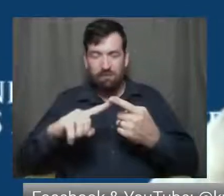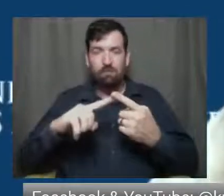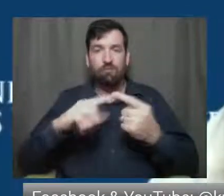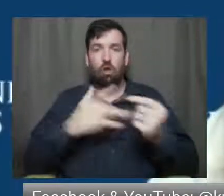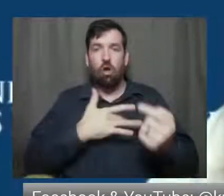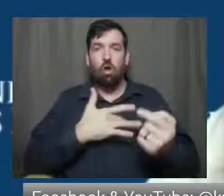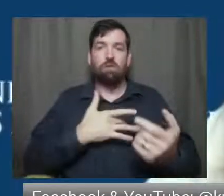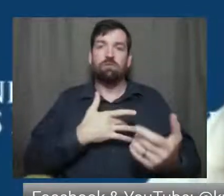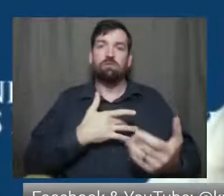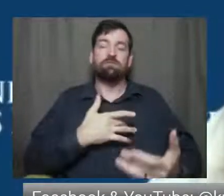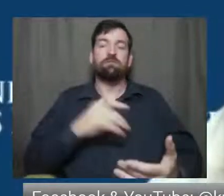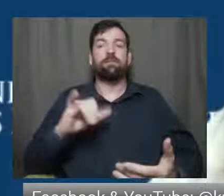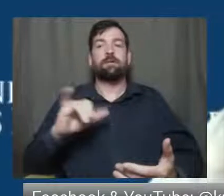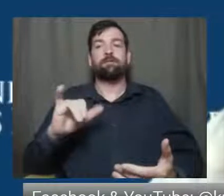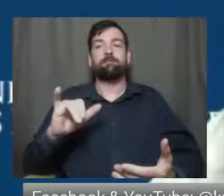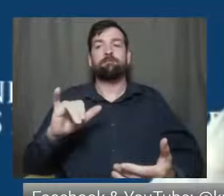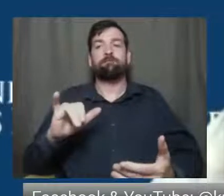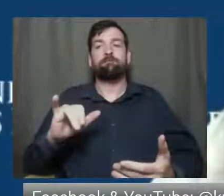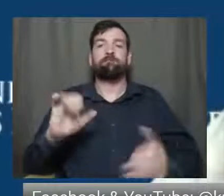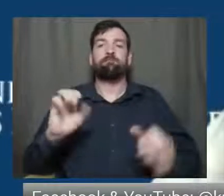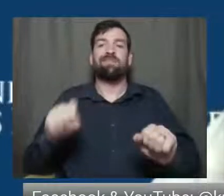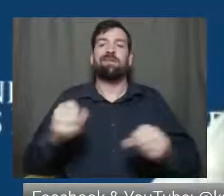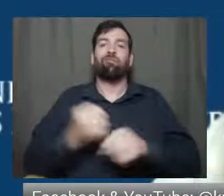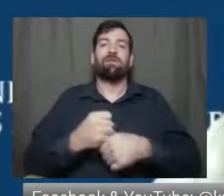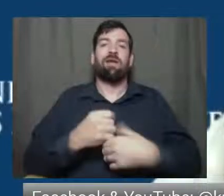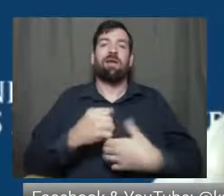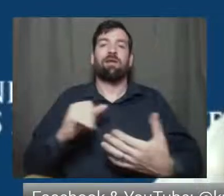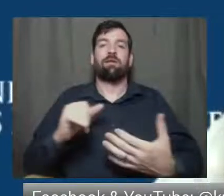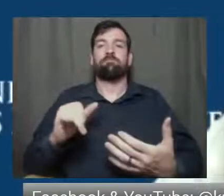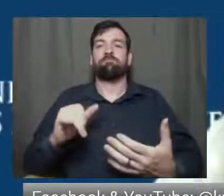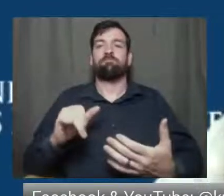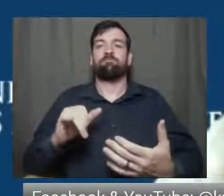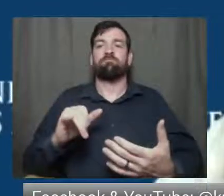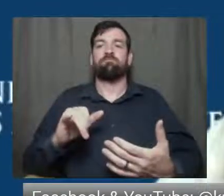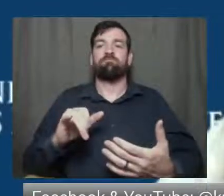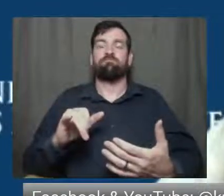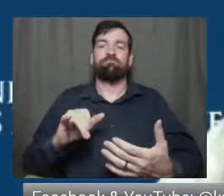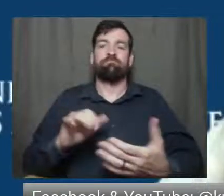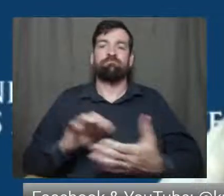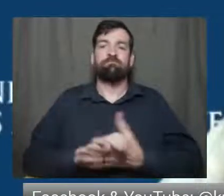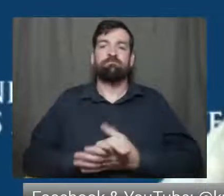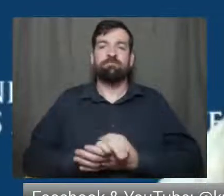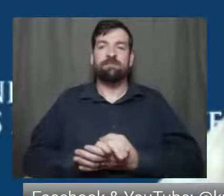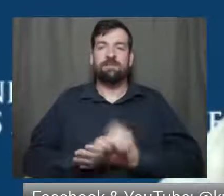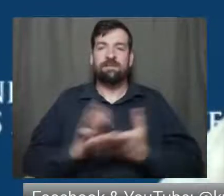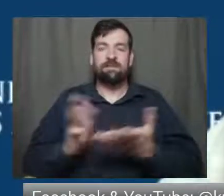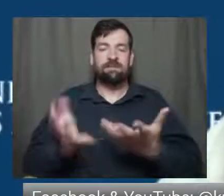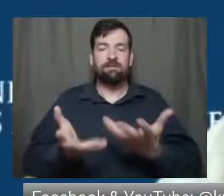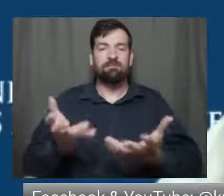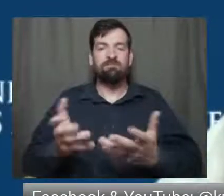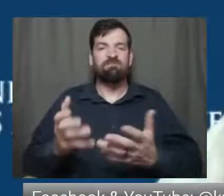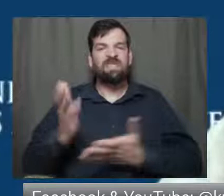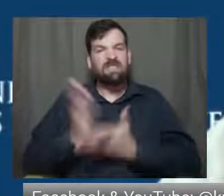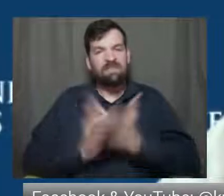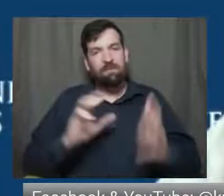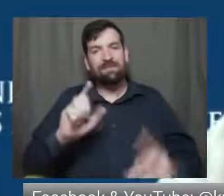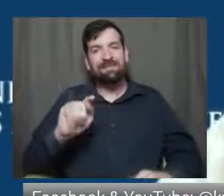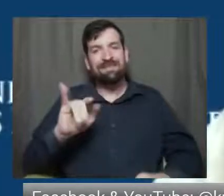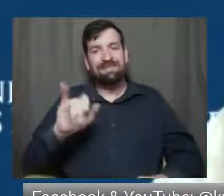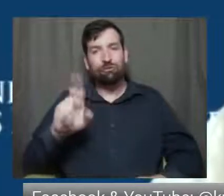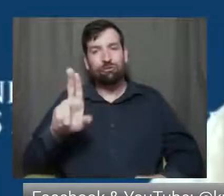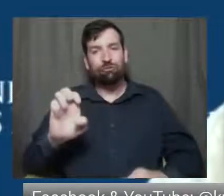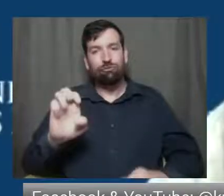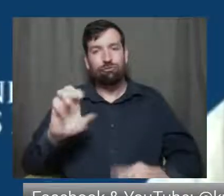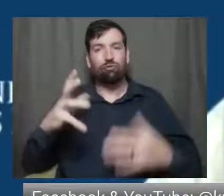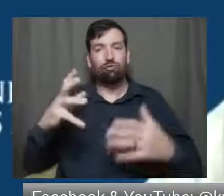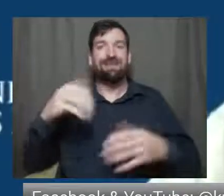can create like a stop of the tissue's health on the heart.